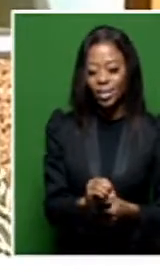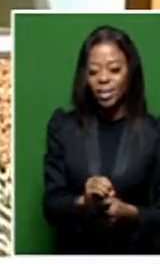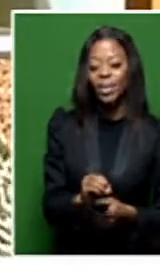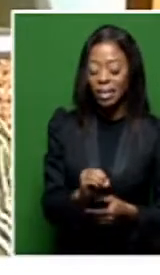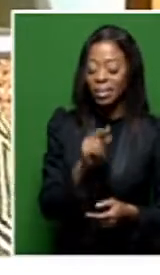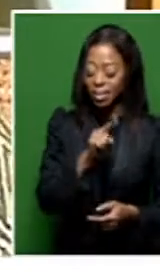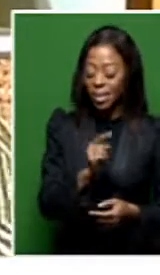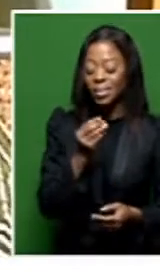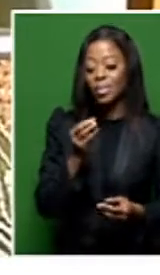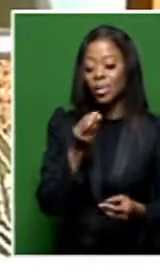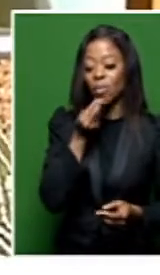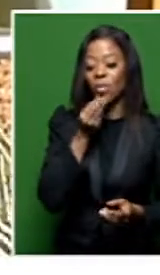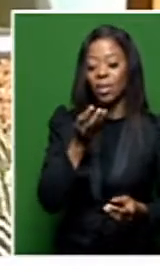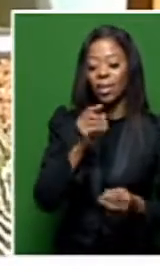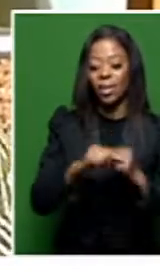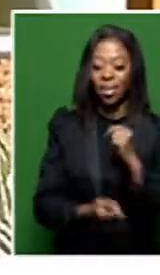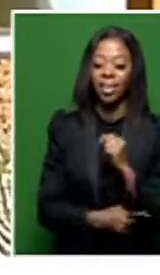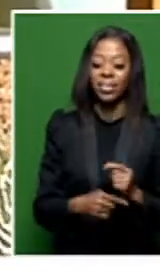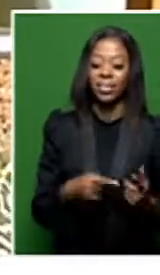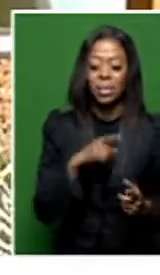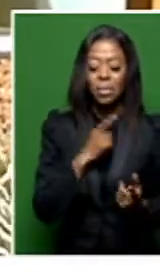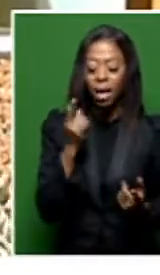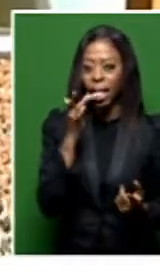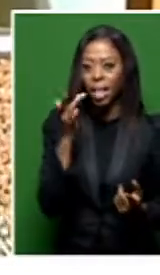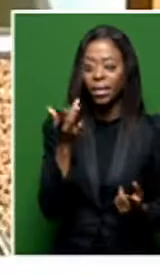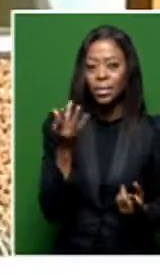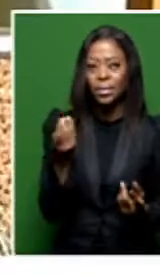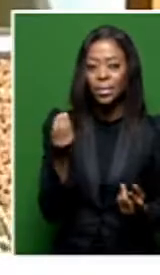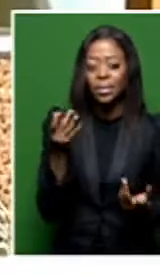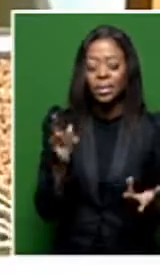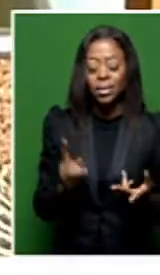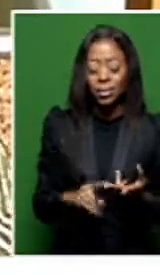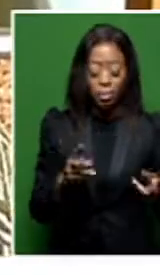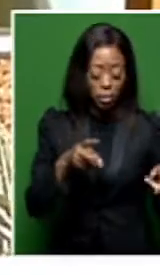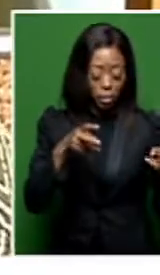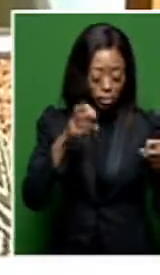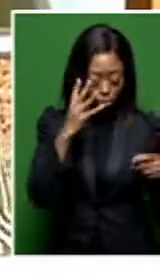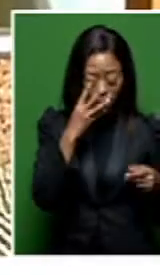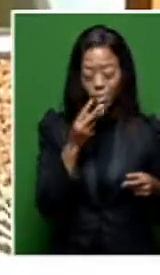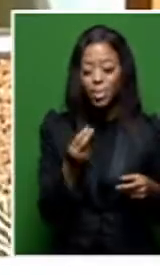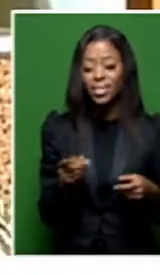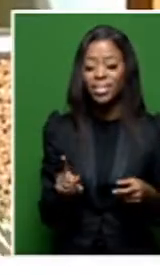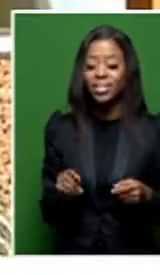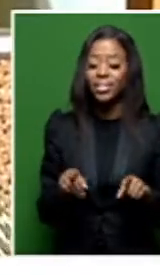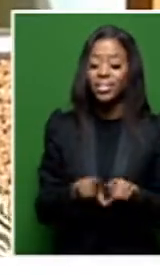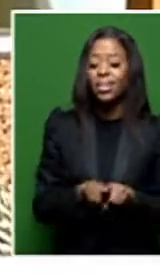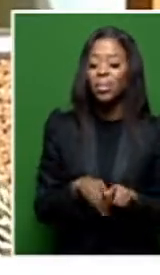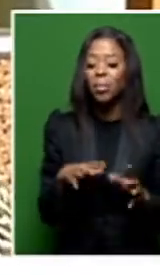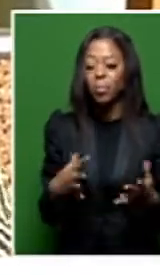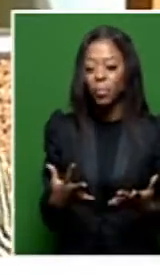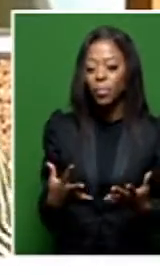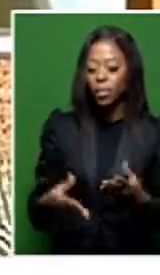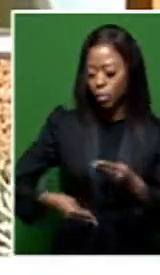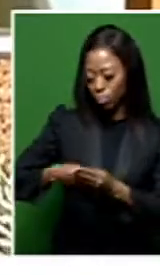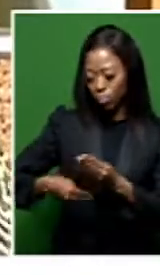our dessert. It always becomes the main dessert because it tastes amazing and it looks beautiful. And we always,